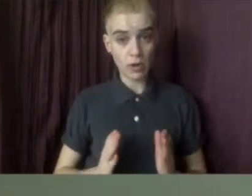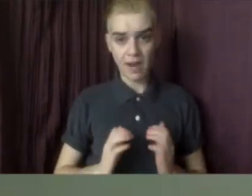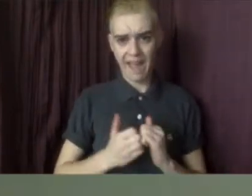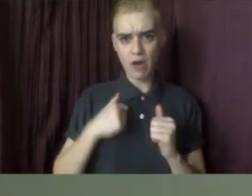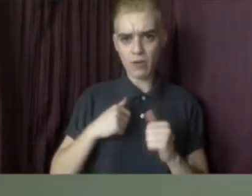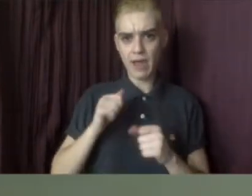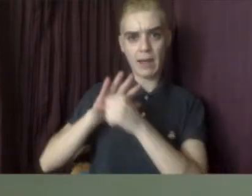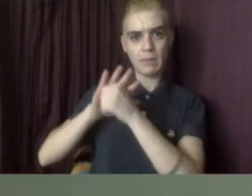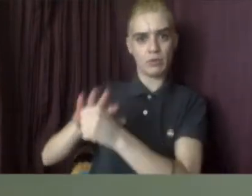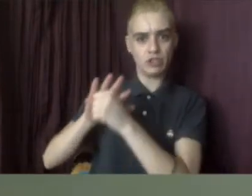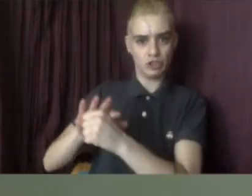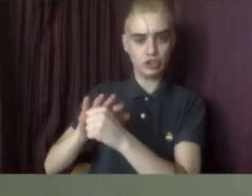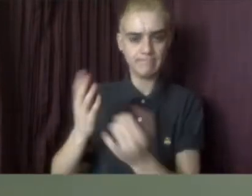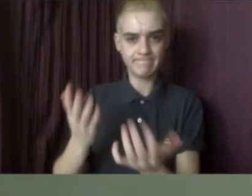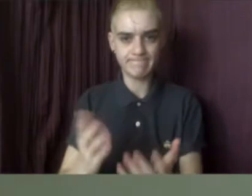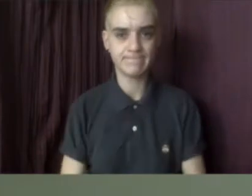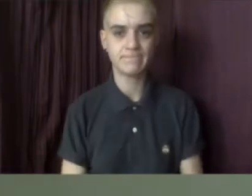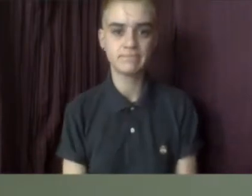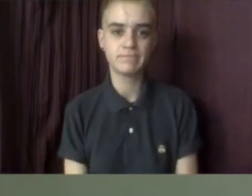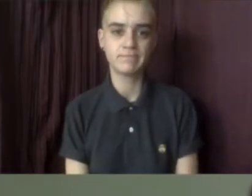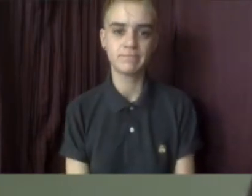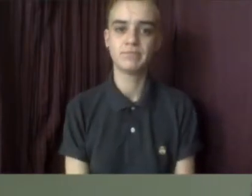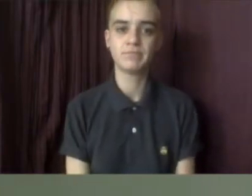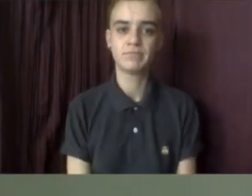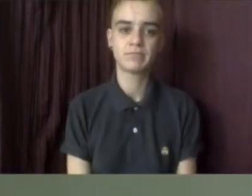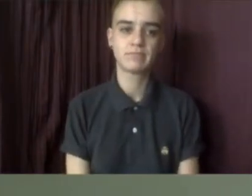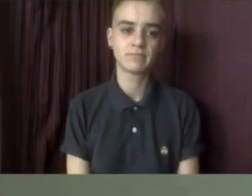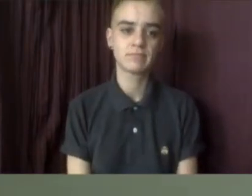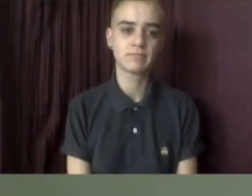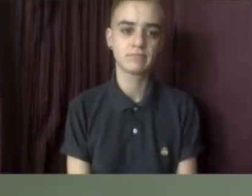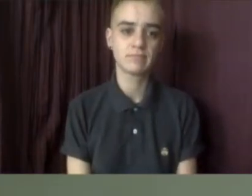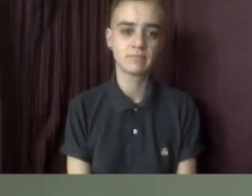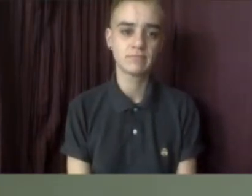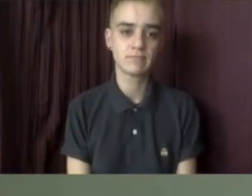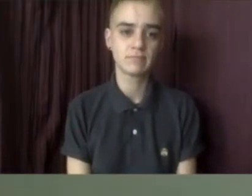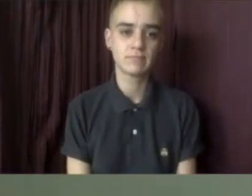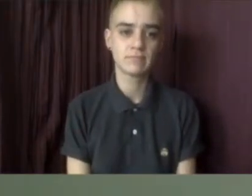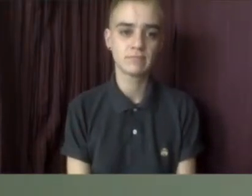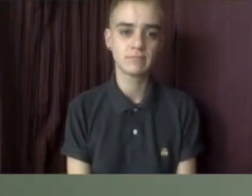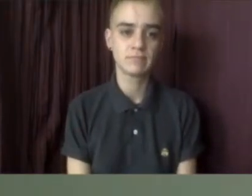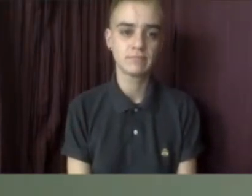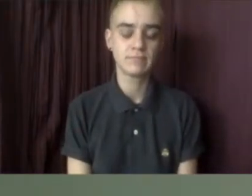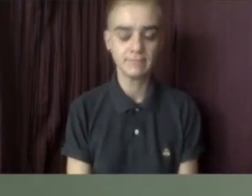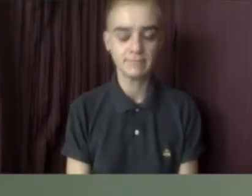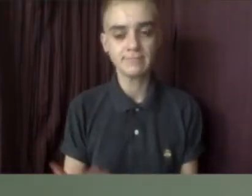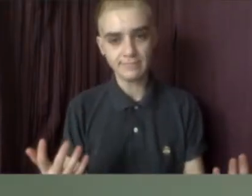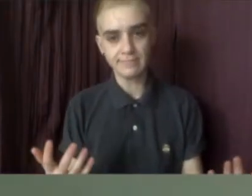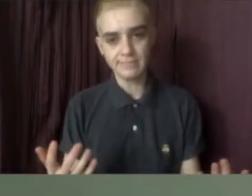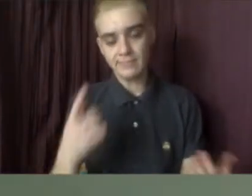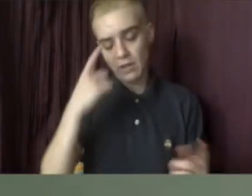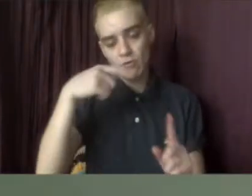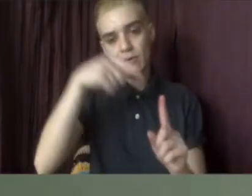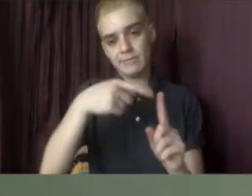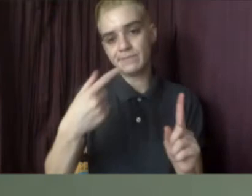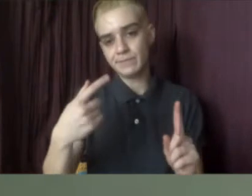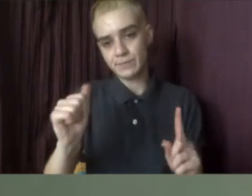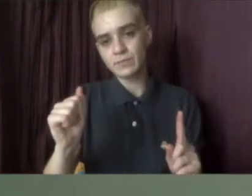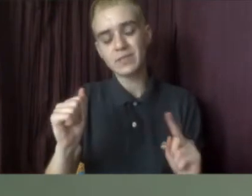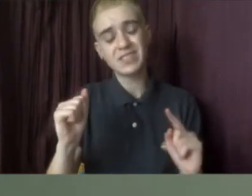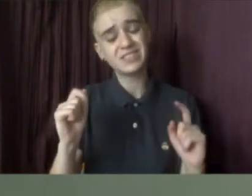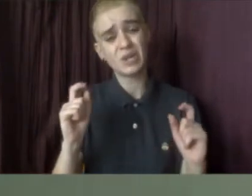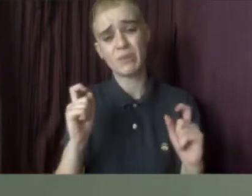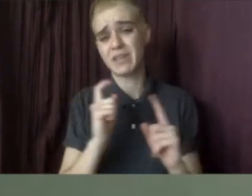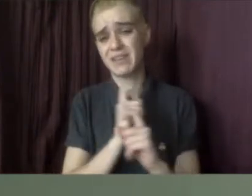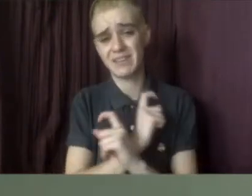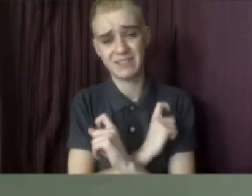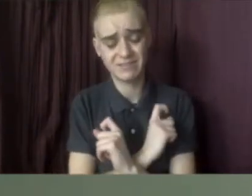mind on that issue in terms of different leaders across the state. So Dara, I'll point out to the AME bishop. The AME